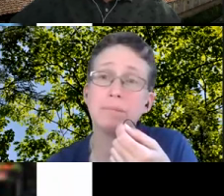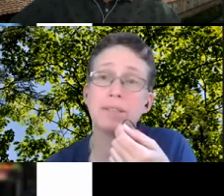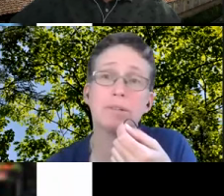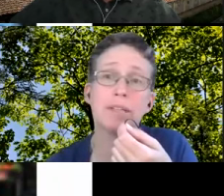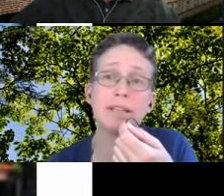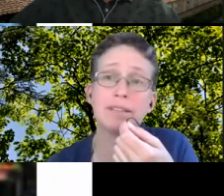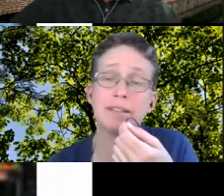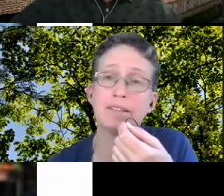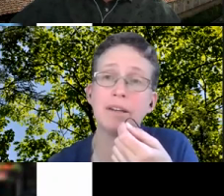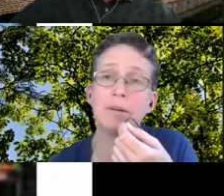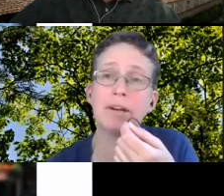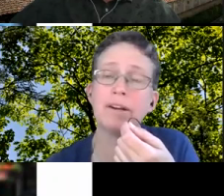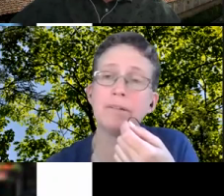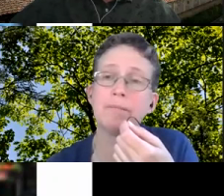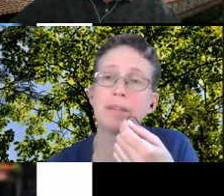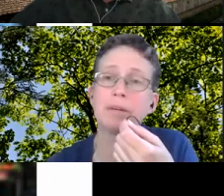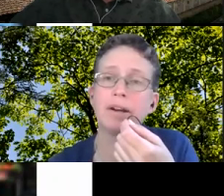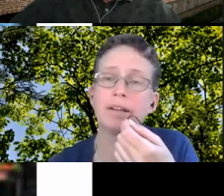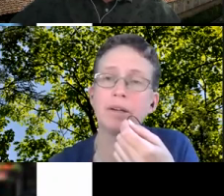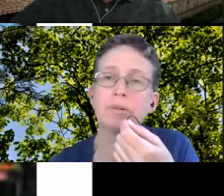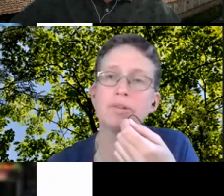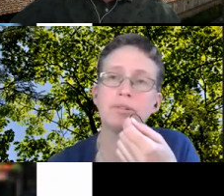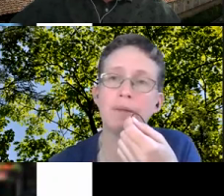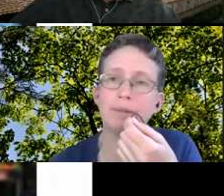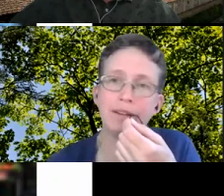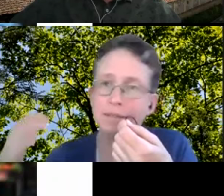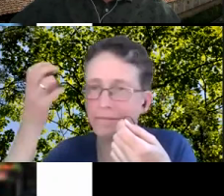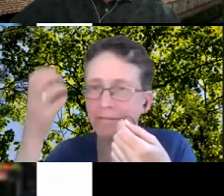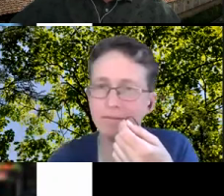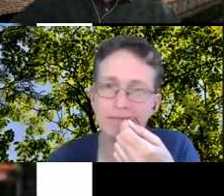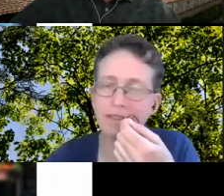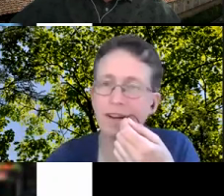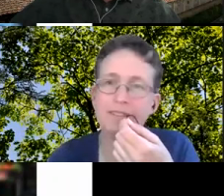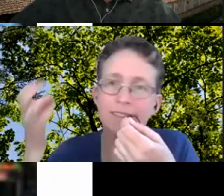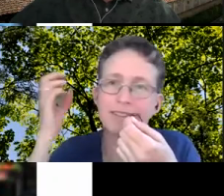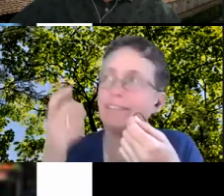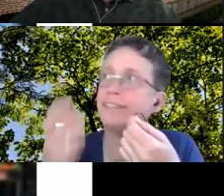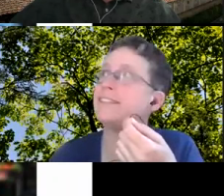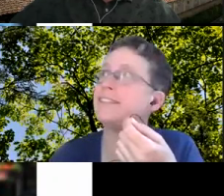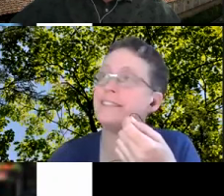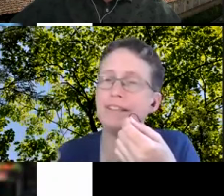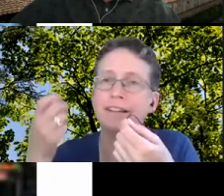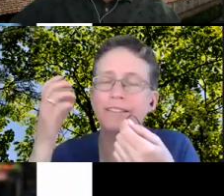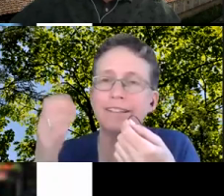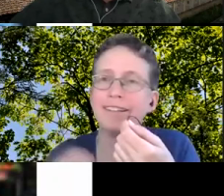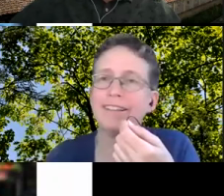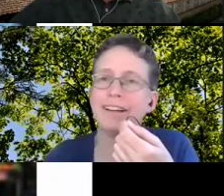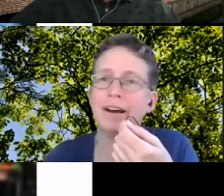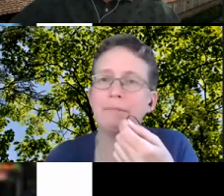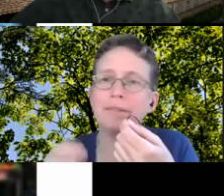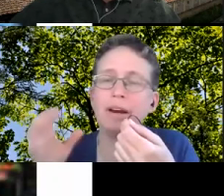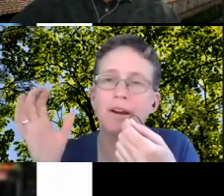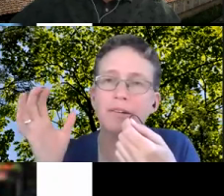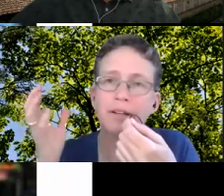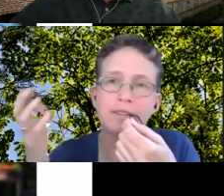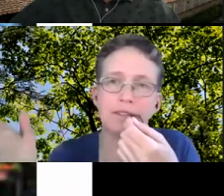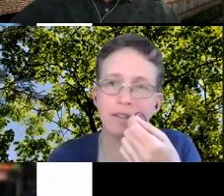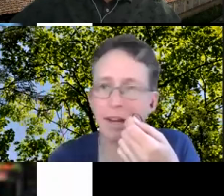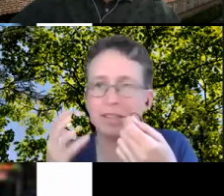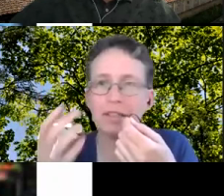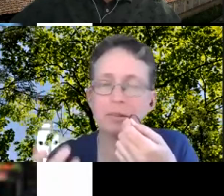there's other places where it really doesn't, where dropping nuts and seeds and things are